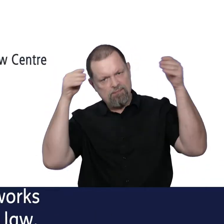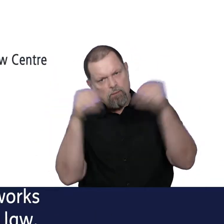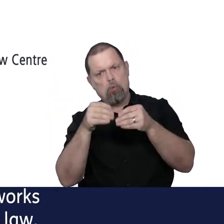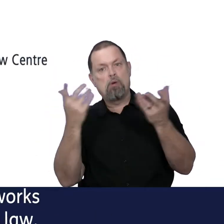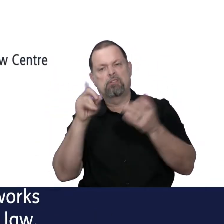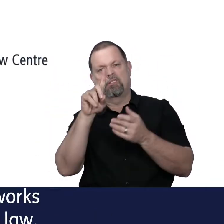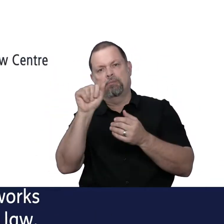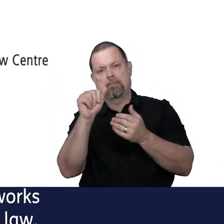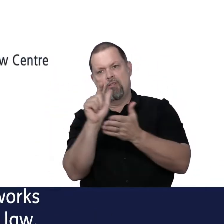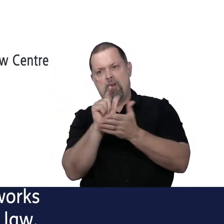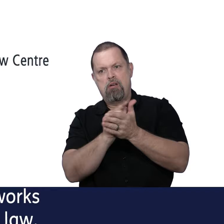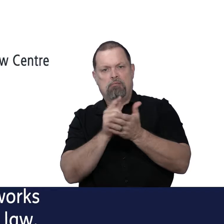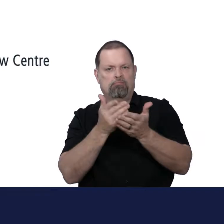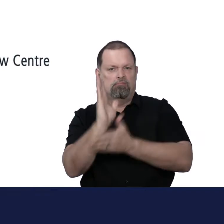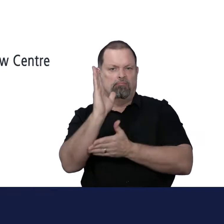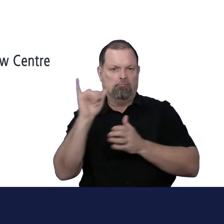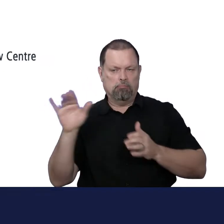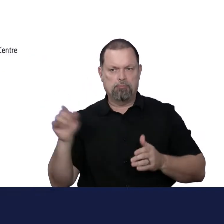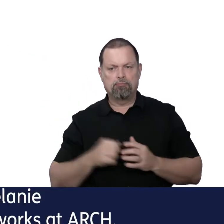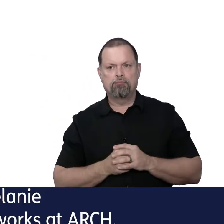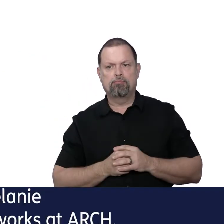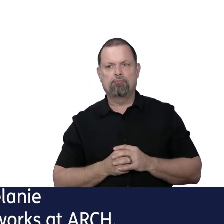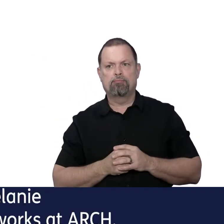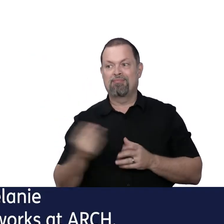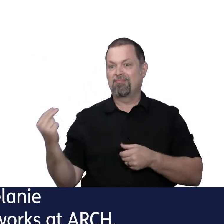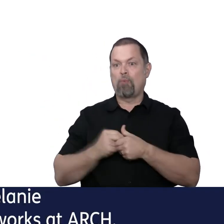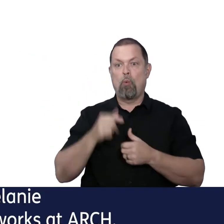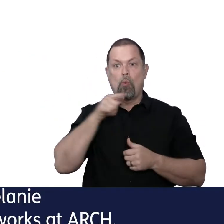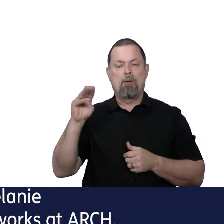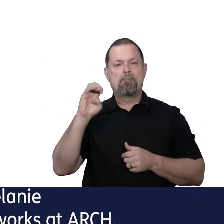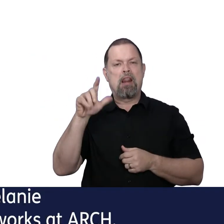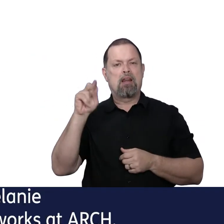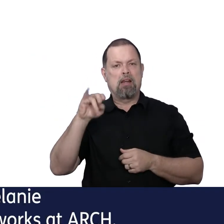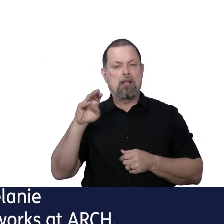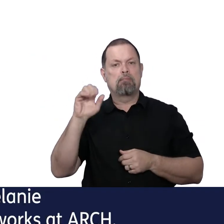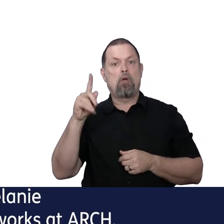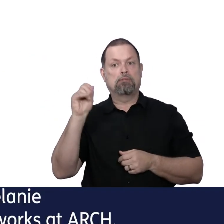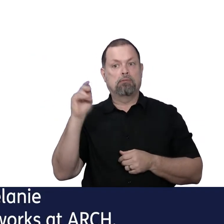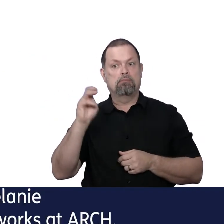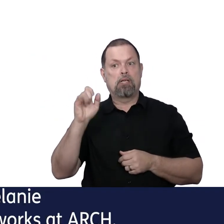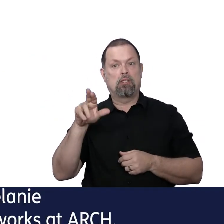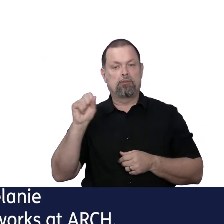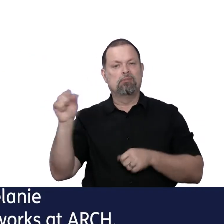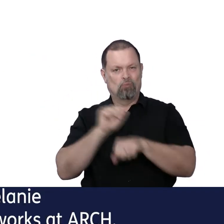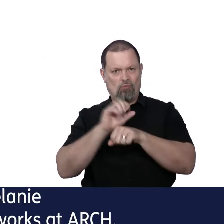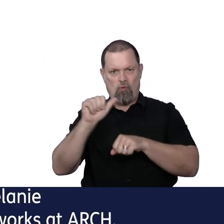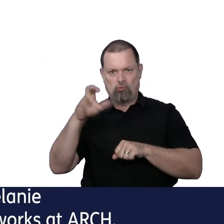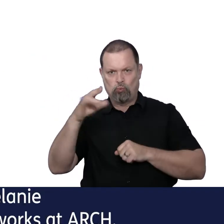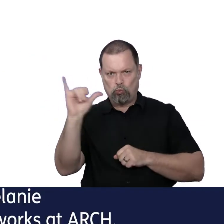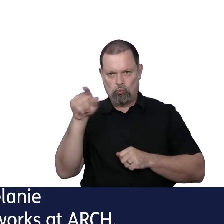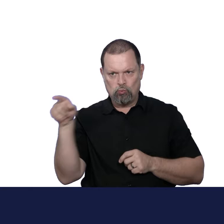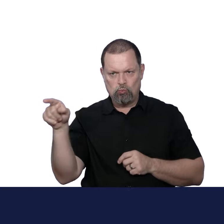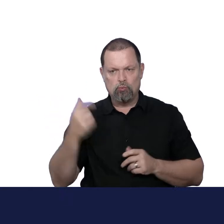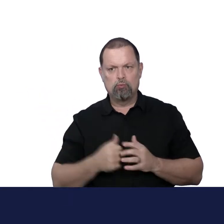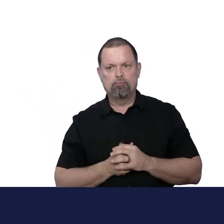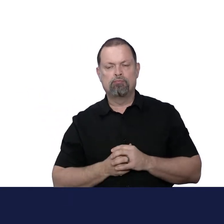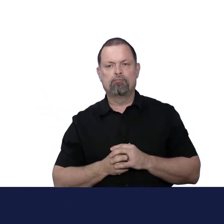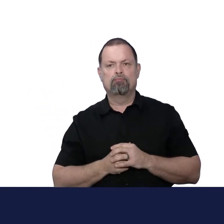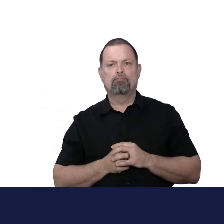Arch works on disability rights law. With us today is Melanie Marsden Myers, who also works at